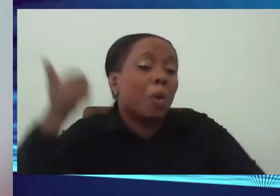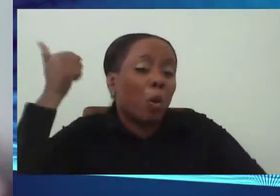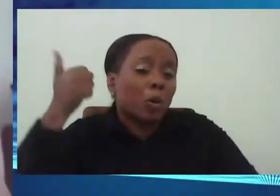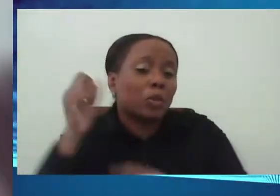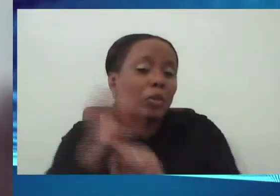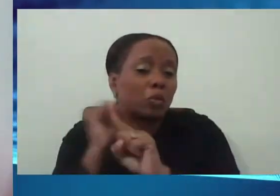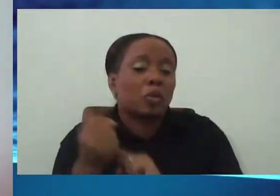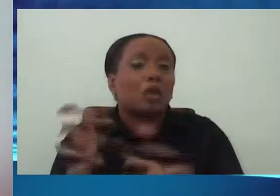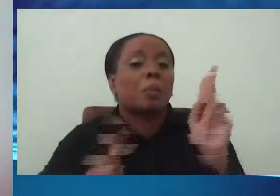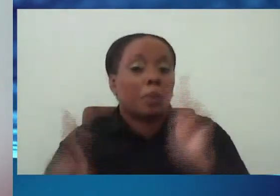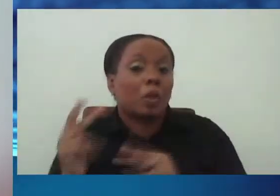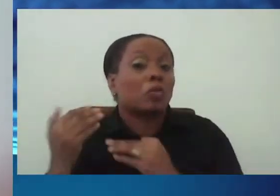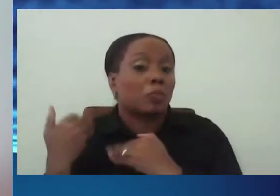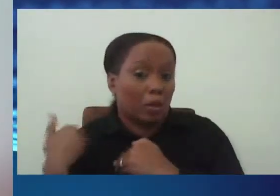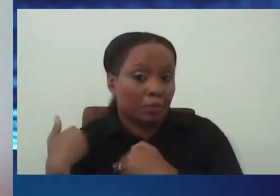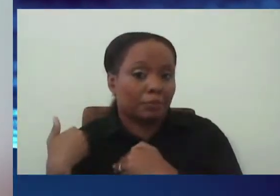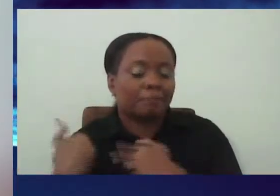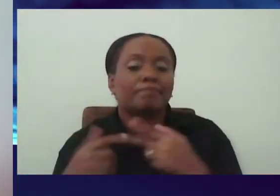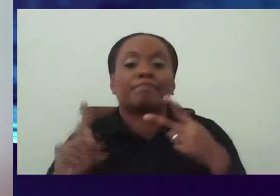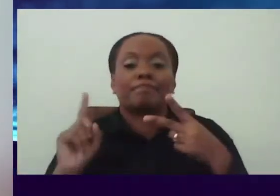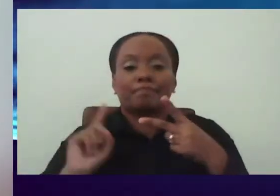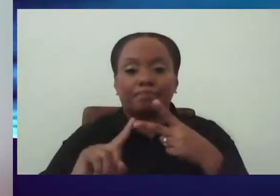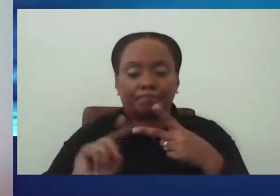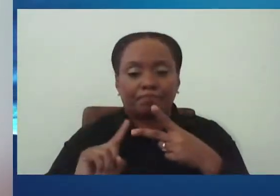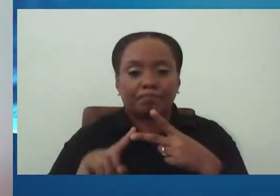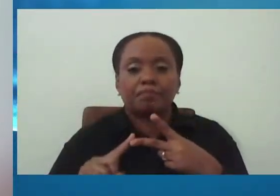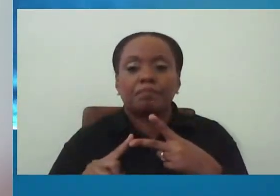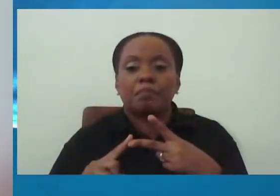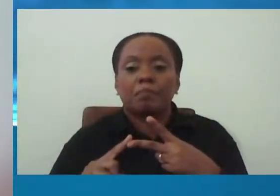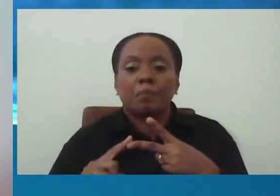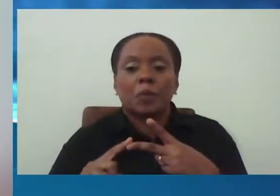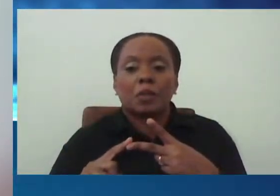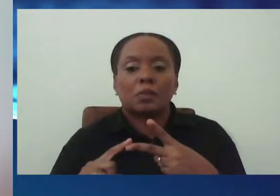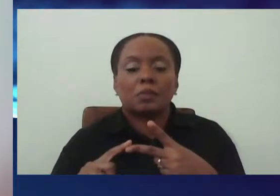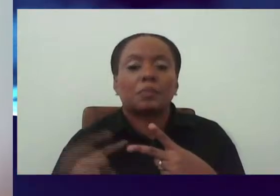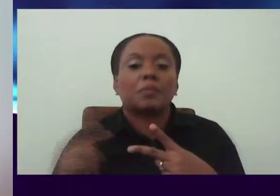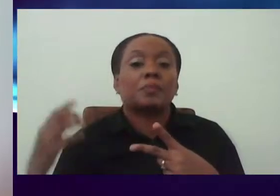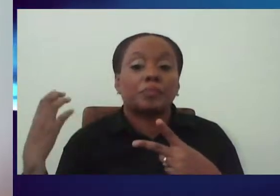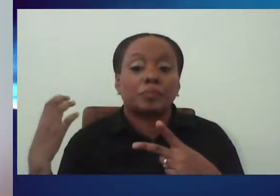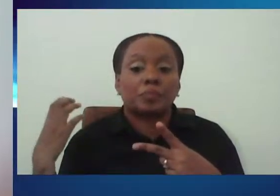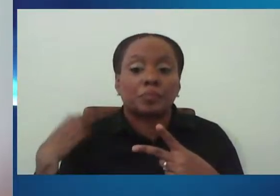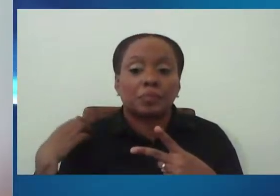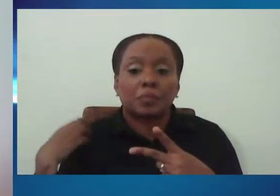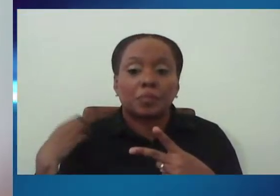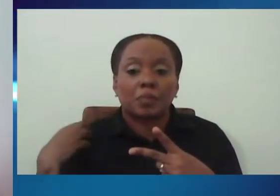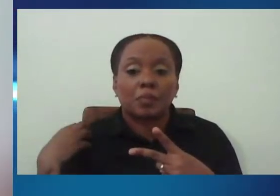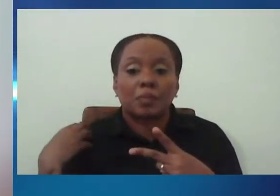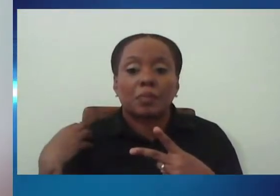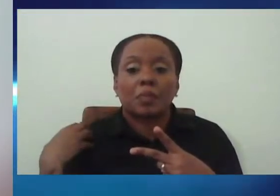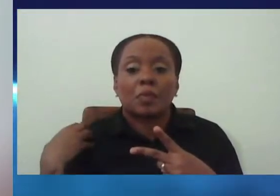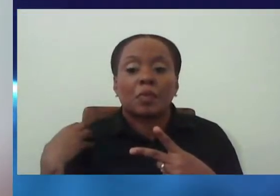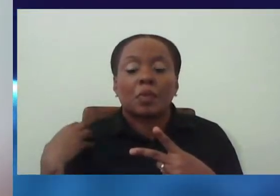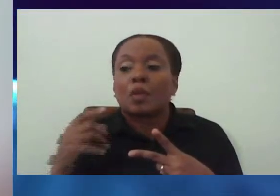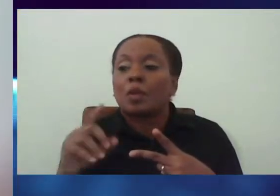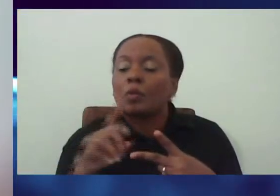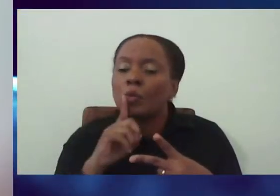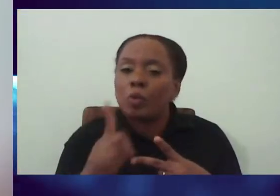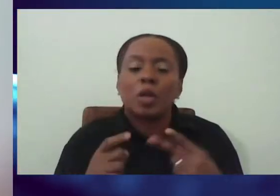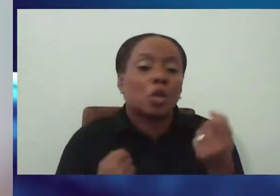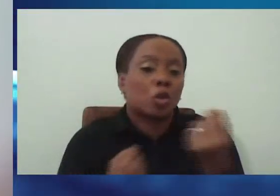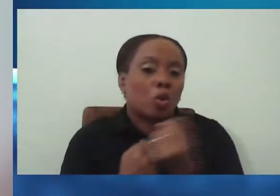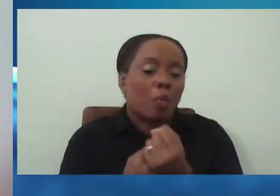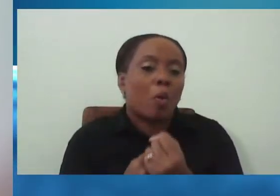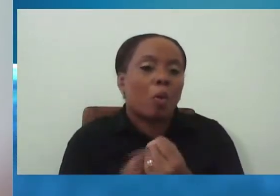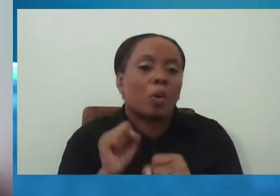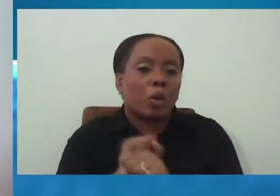cases, and 2, that employers are being considerate and supportive, again, in the vast majority of cases.